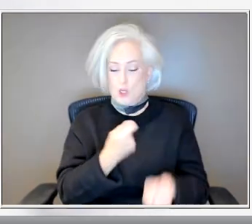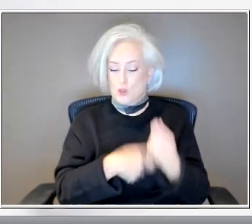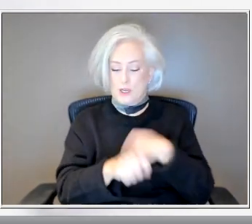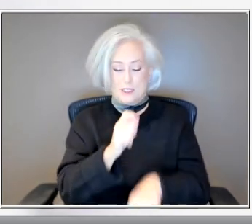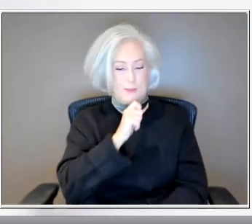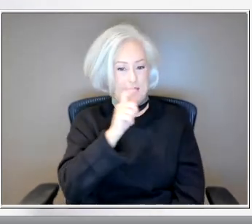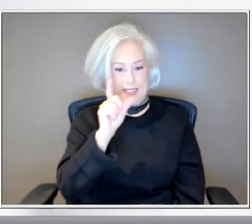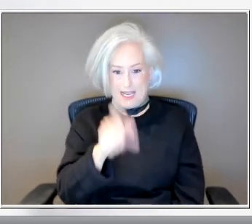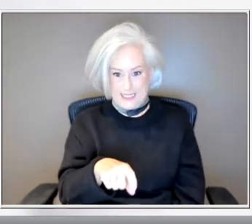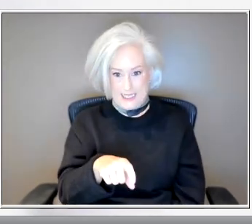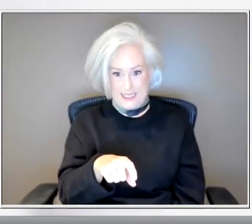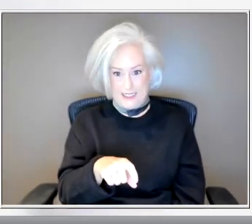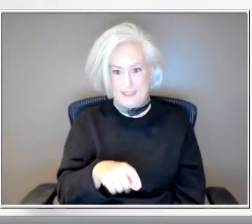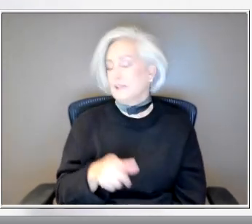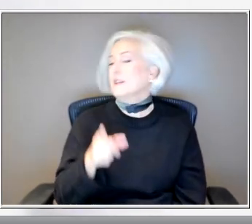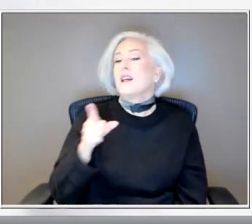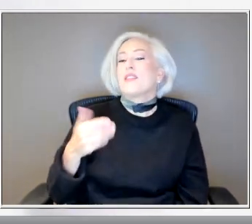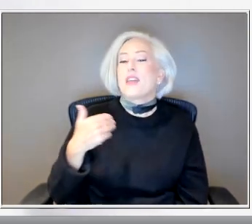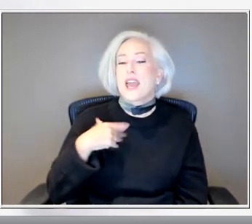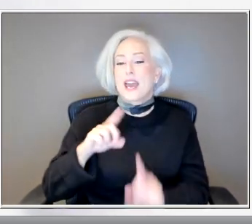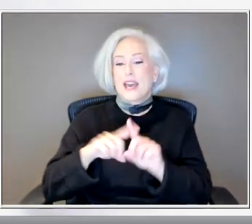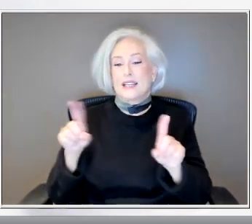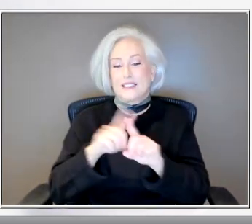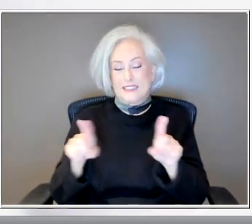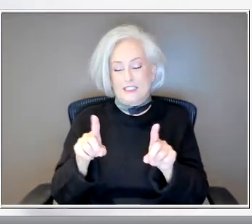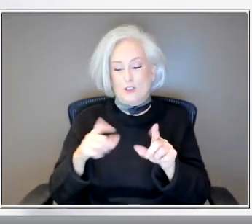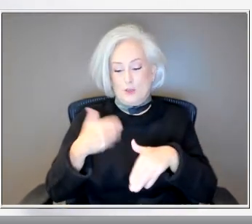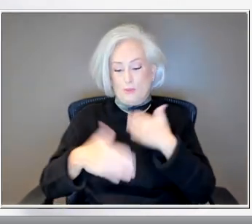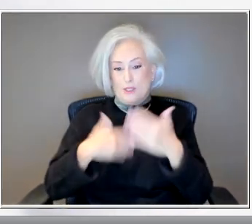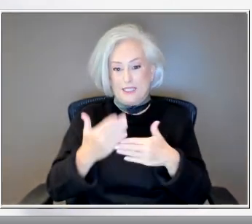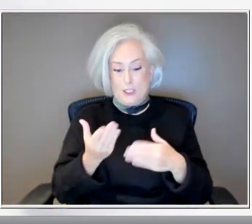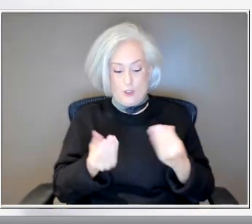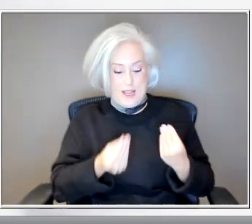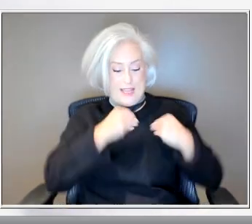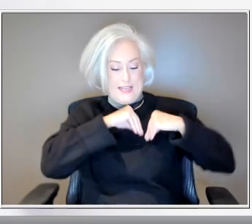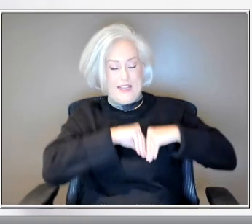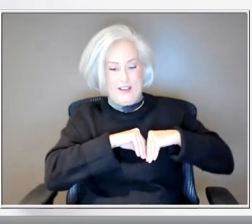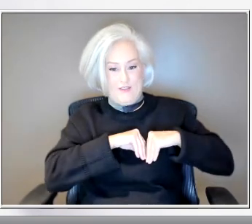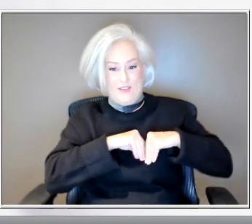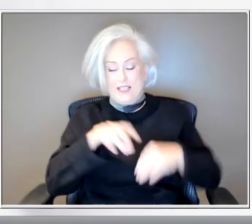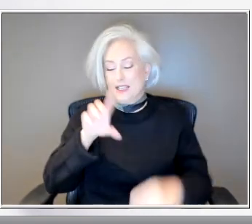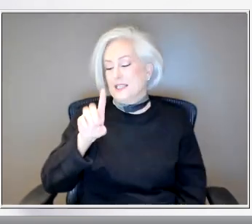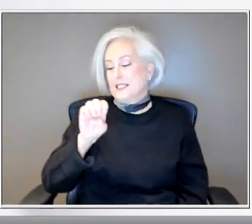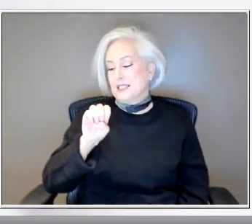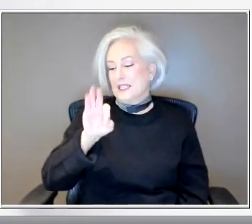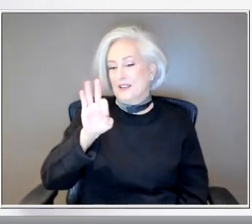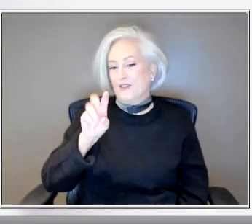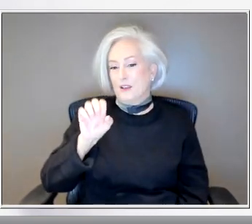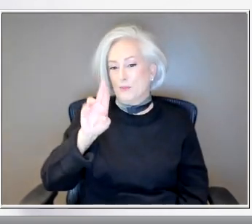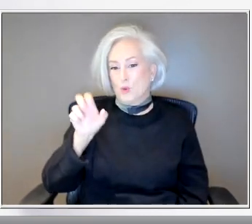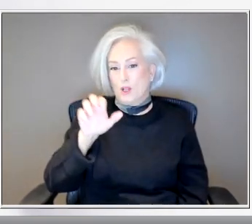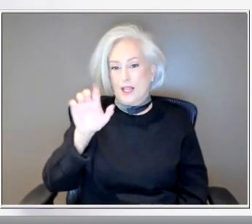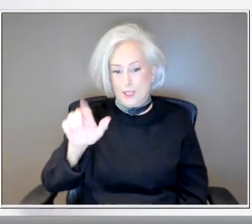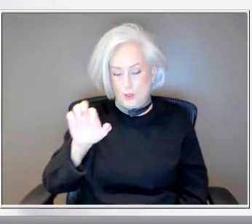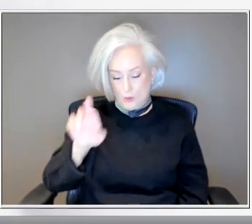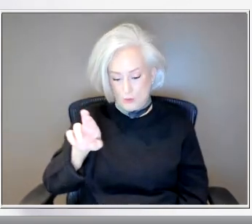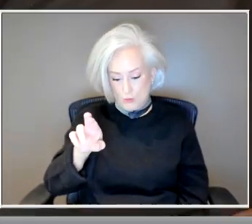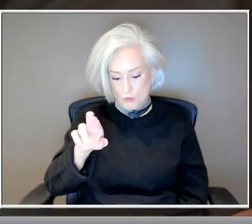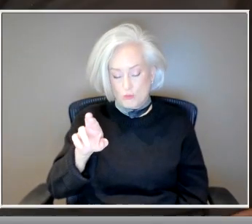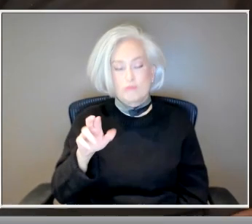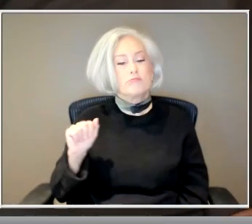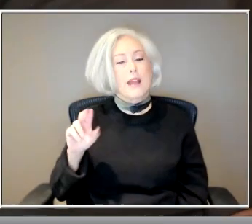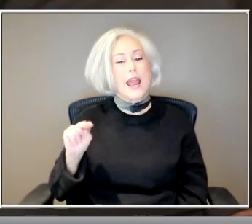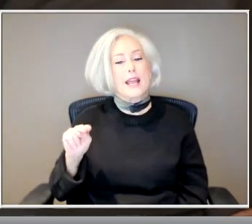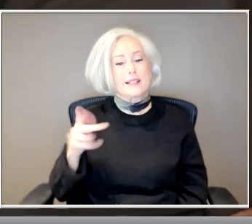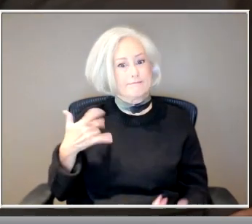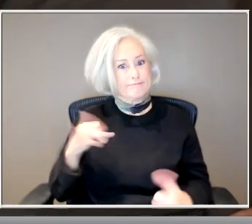of procedures, they ultimately implanted a cardiac defibrillator in her chest that Ann still has today. I didn't